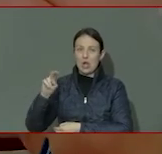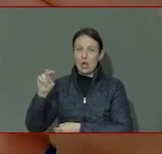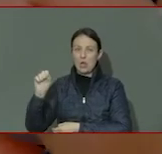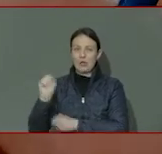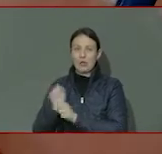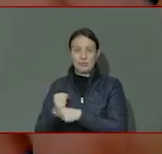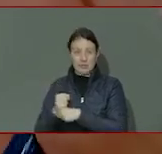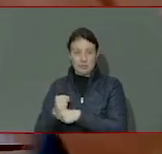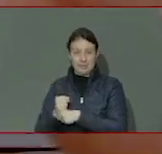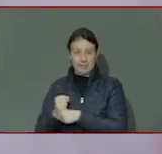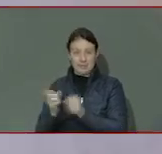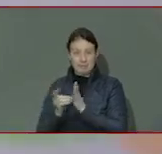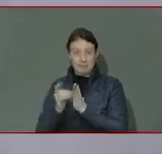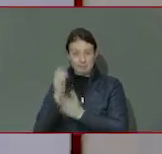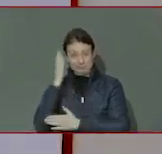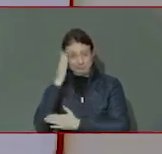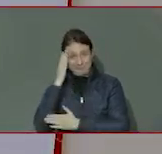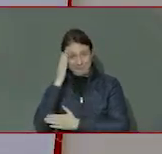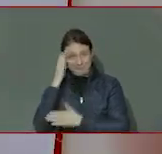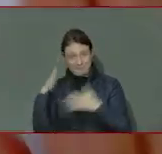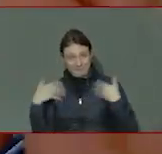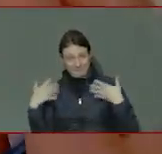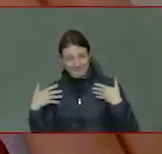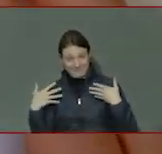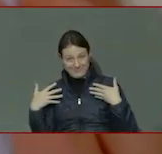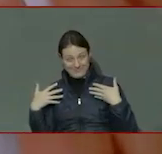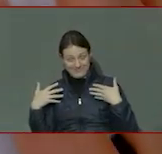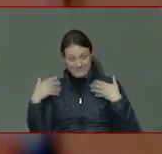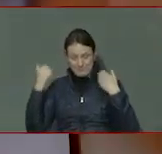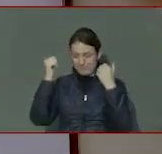Happy with that, grade 12s? Okay.